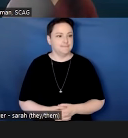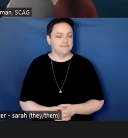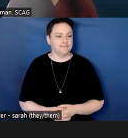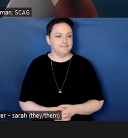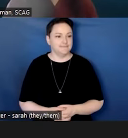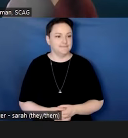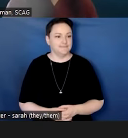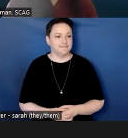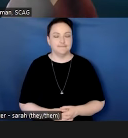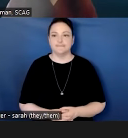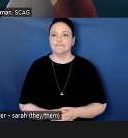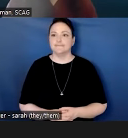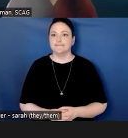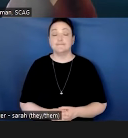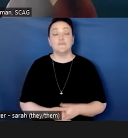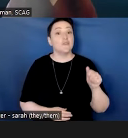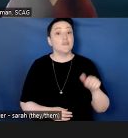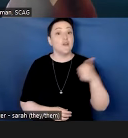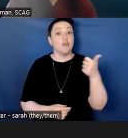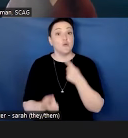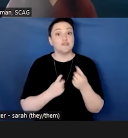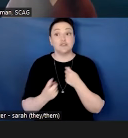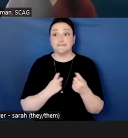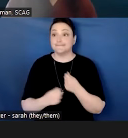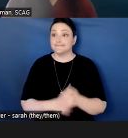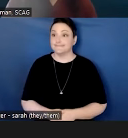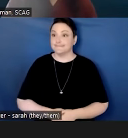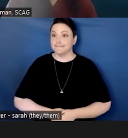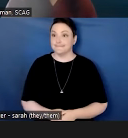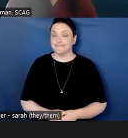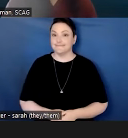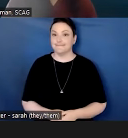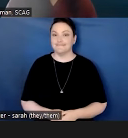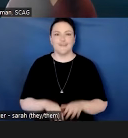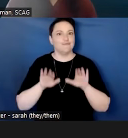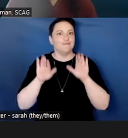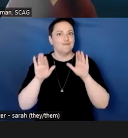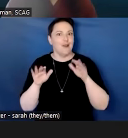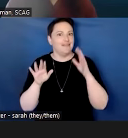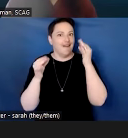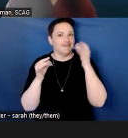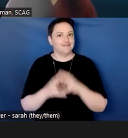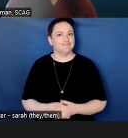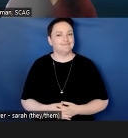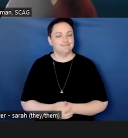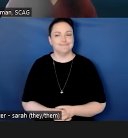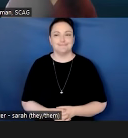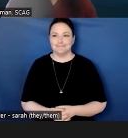Thanks, Jose. Any other questions? Great thoughts.